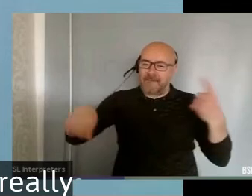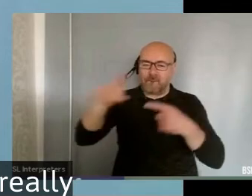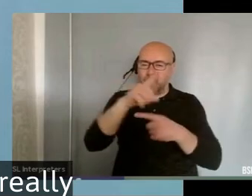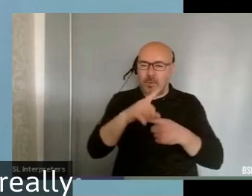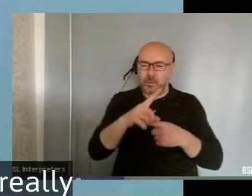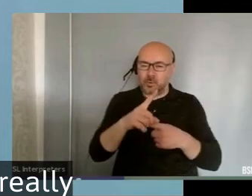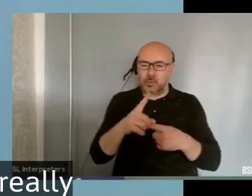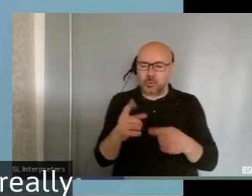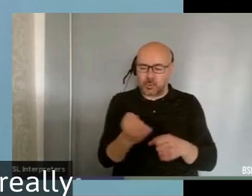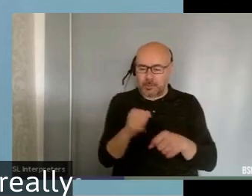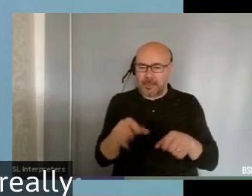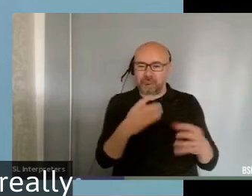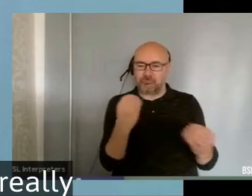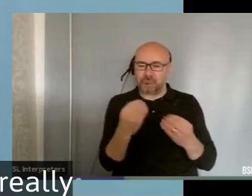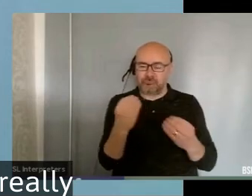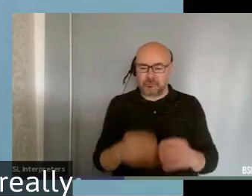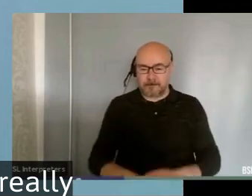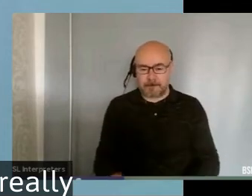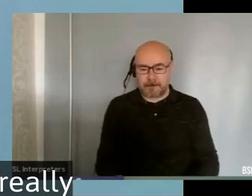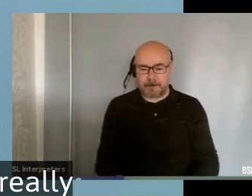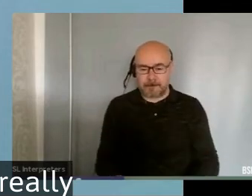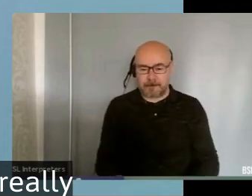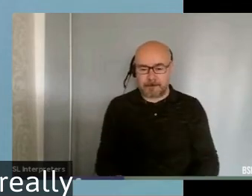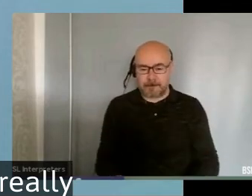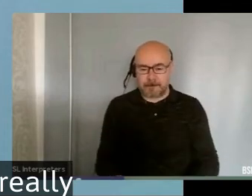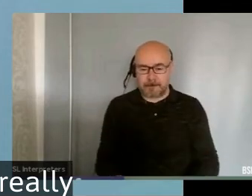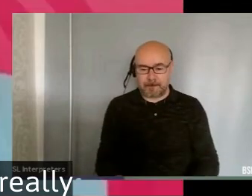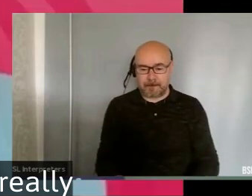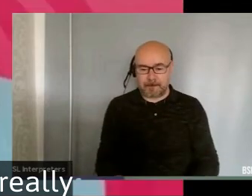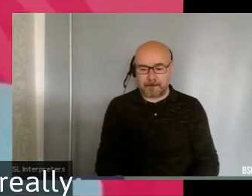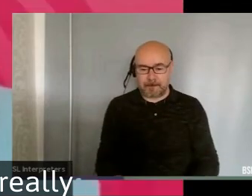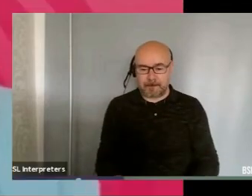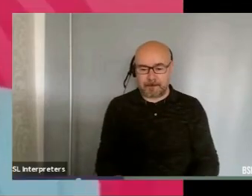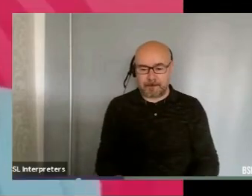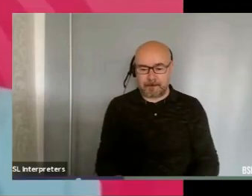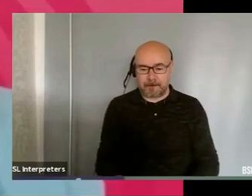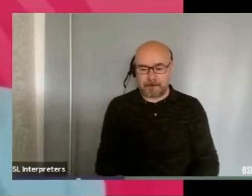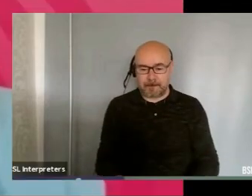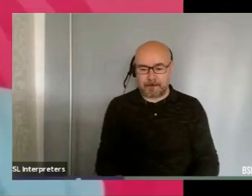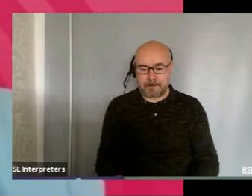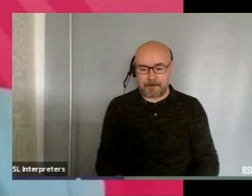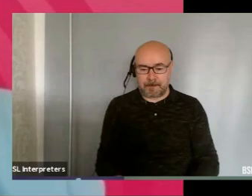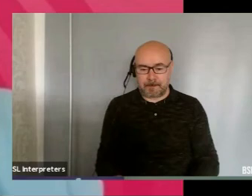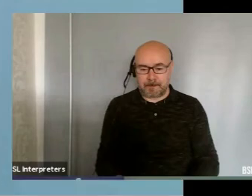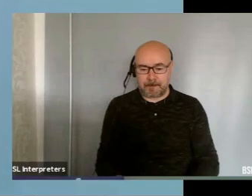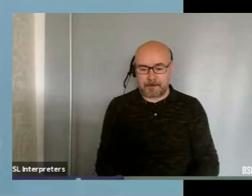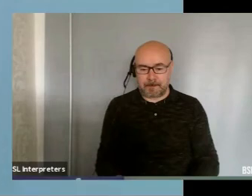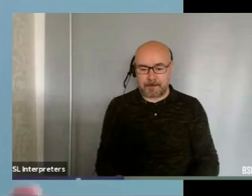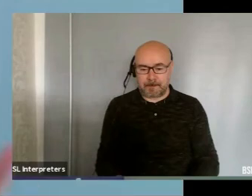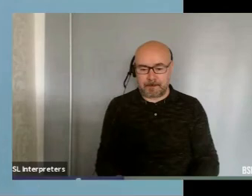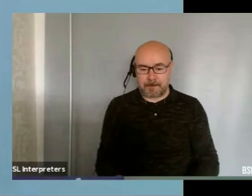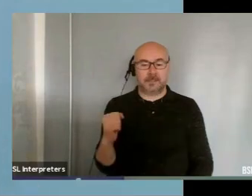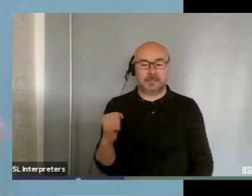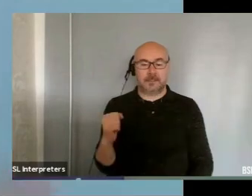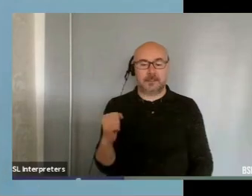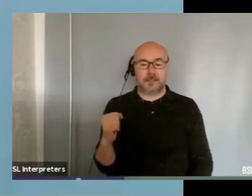I'll start, but then I really do want to hear your thoughts, Henry. So two things. One, people are